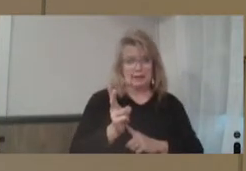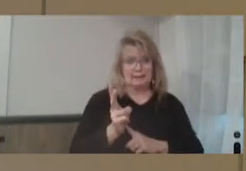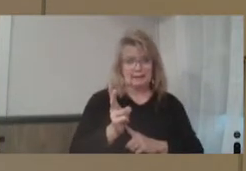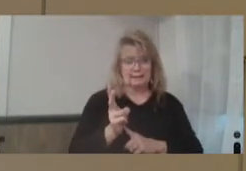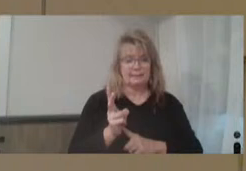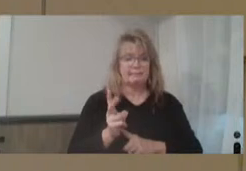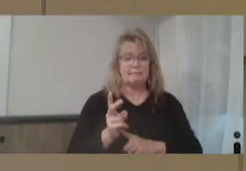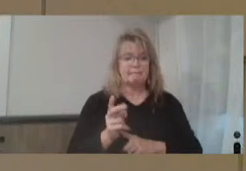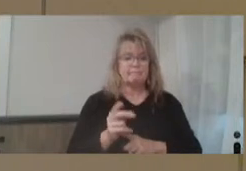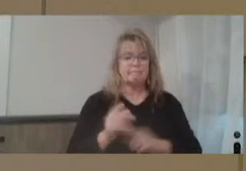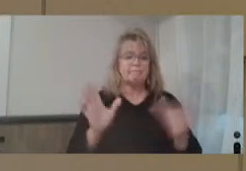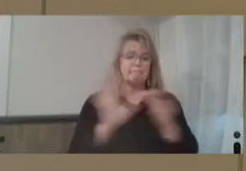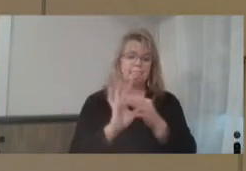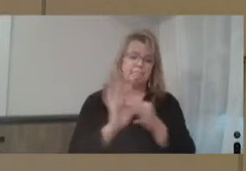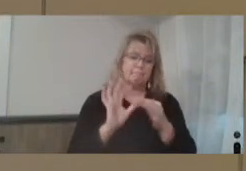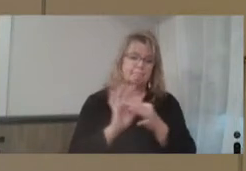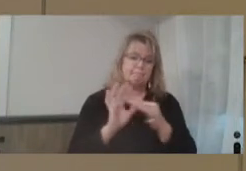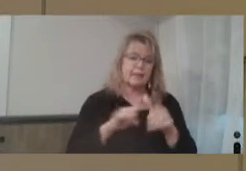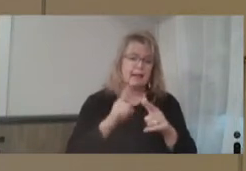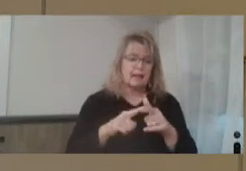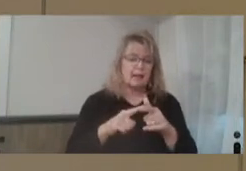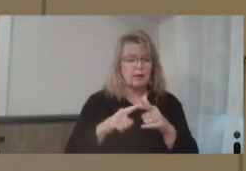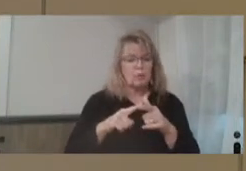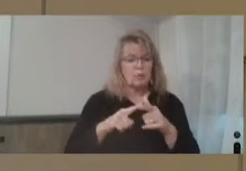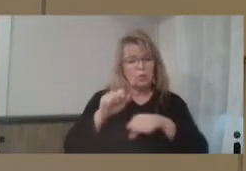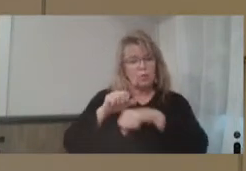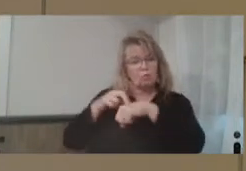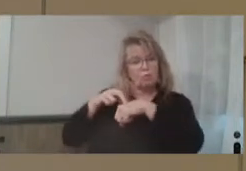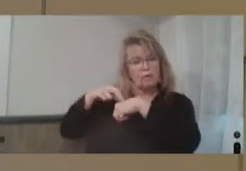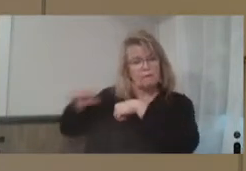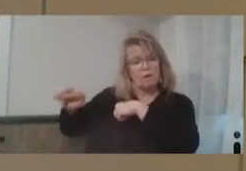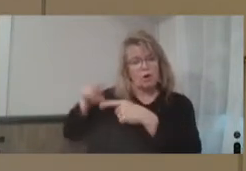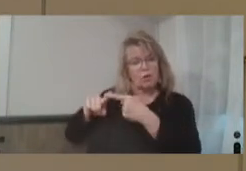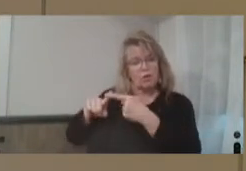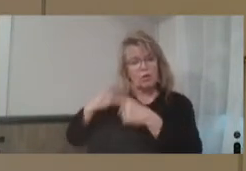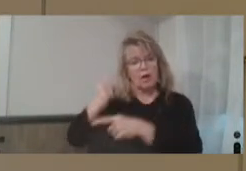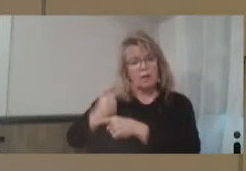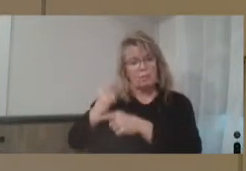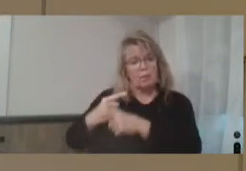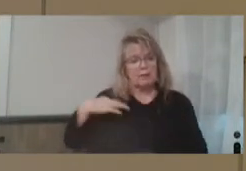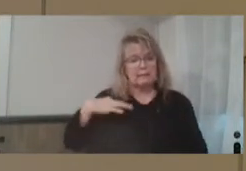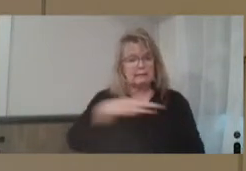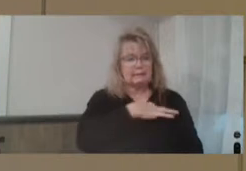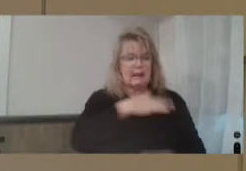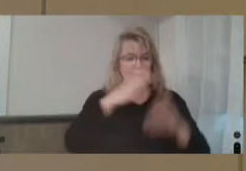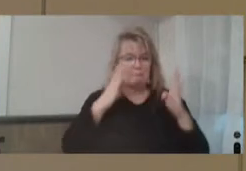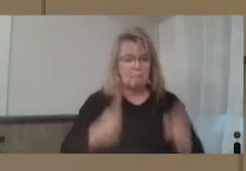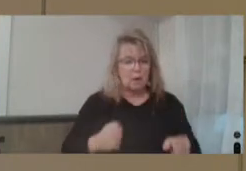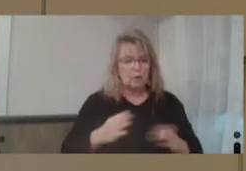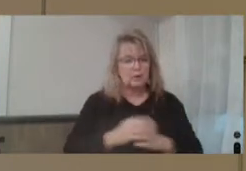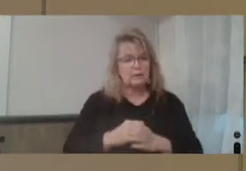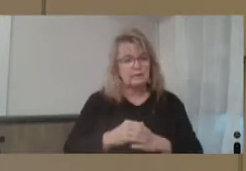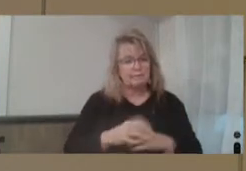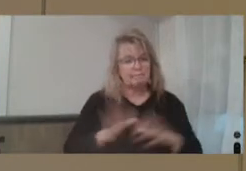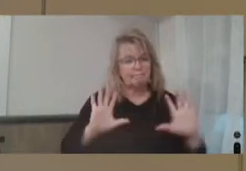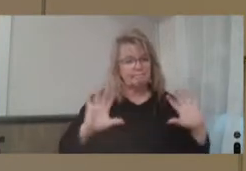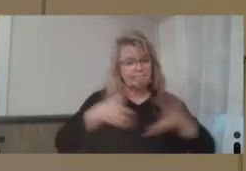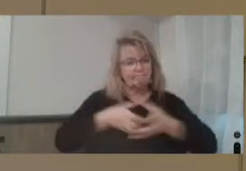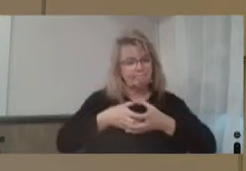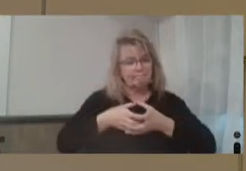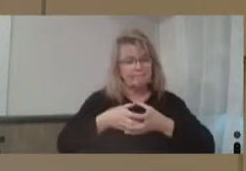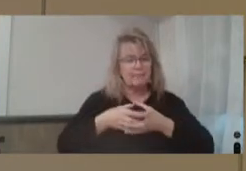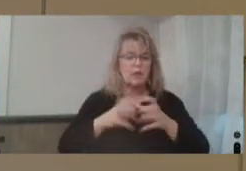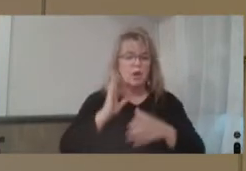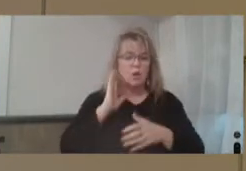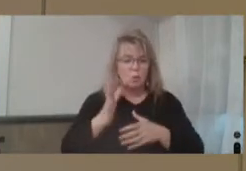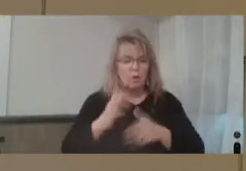and then we will refer that to the appropriate staff person within the organization who will then